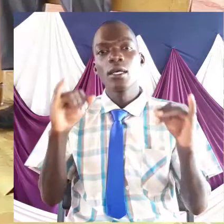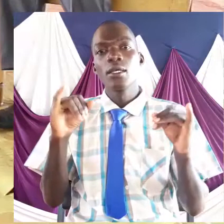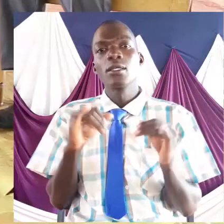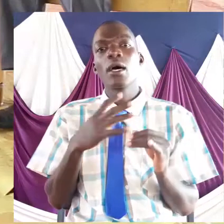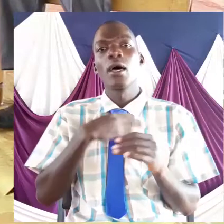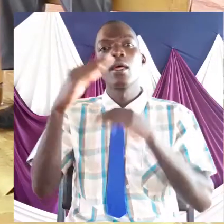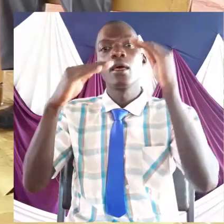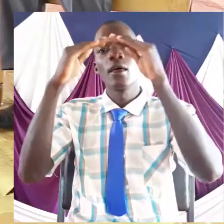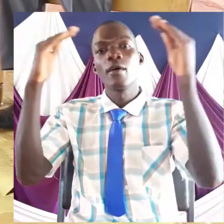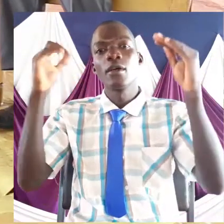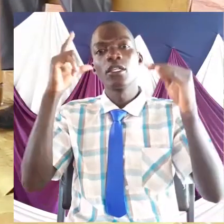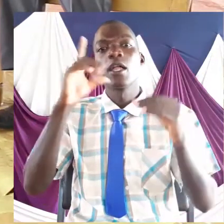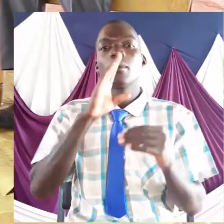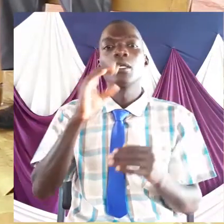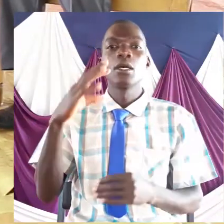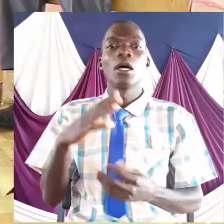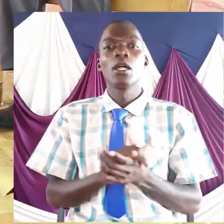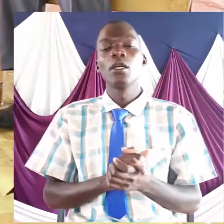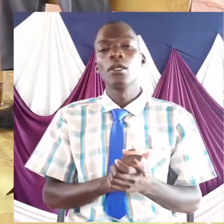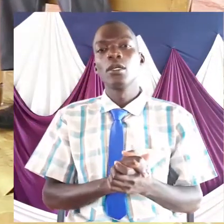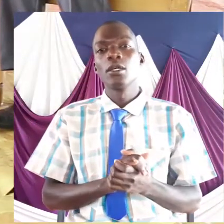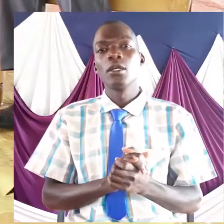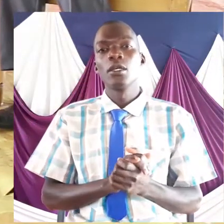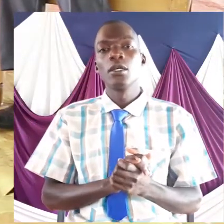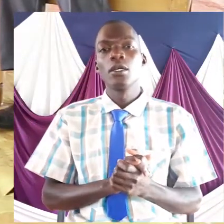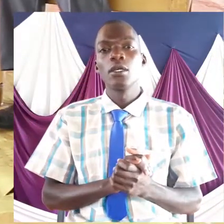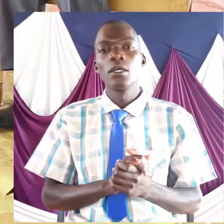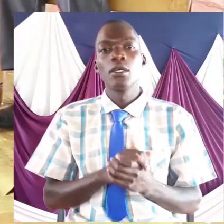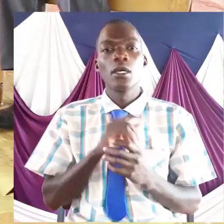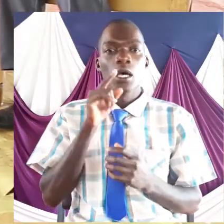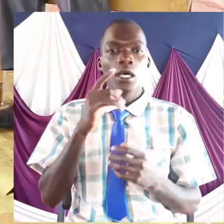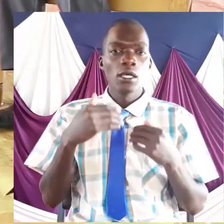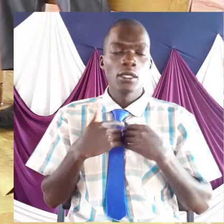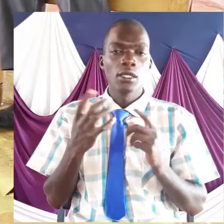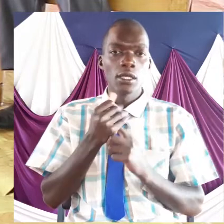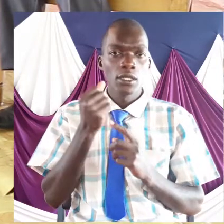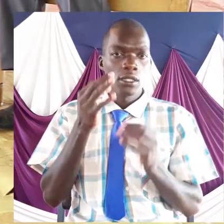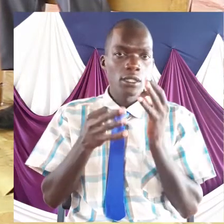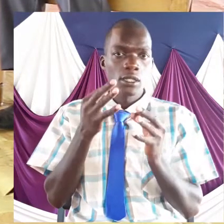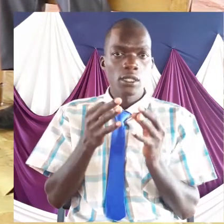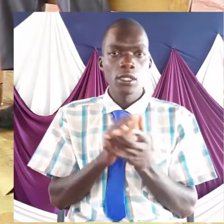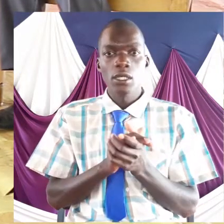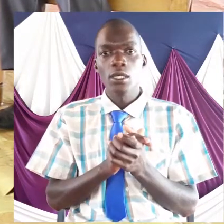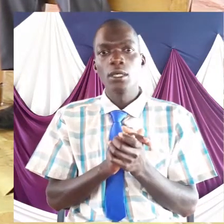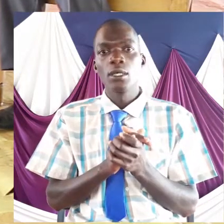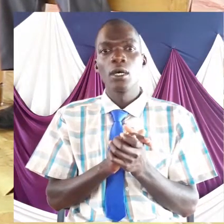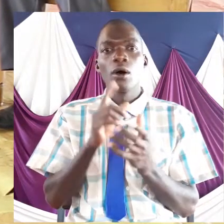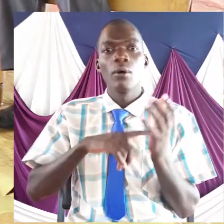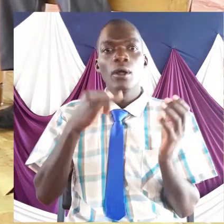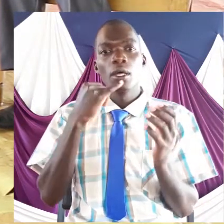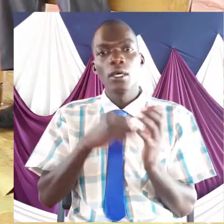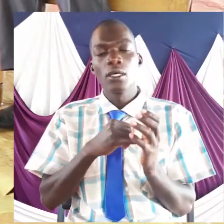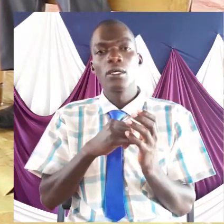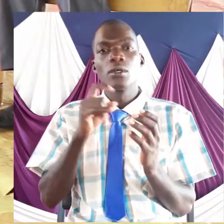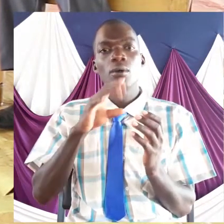of the heavenly sanctuary. Right. The investigative judgment, you mentioned something about that. What is it about the